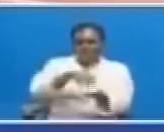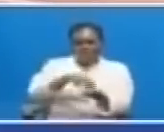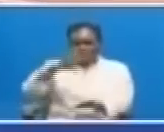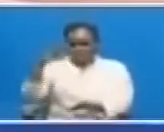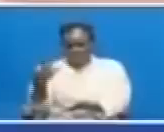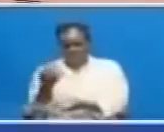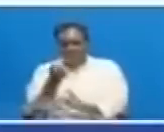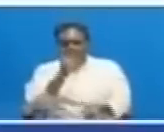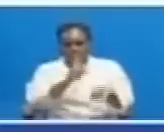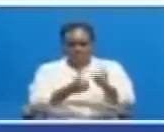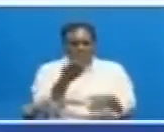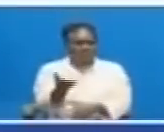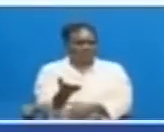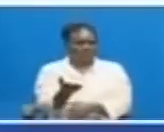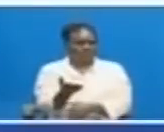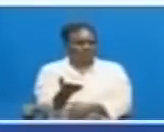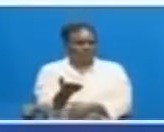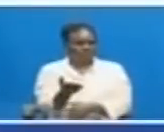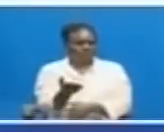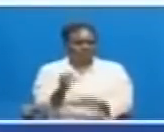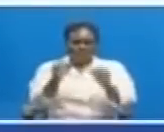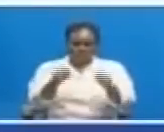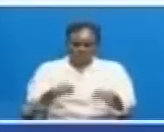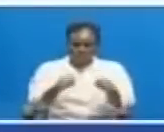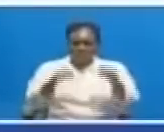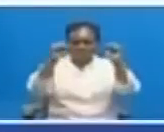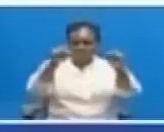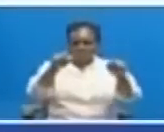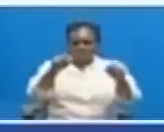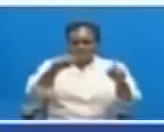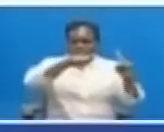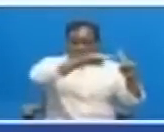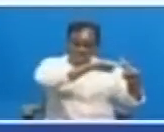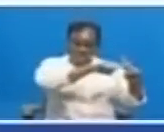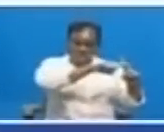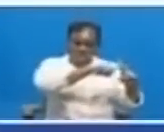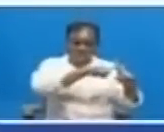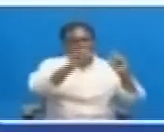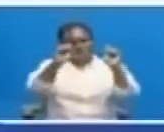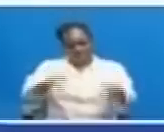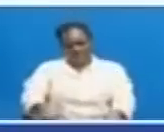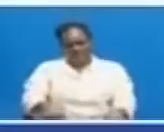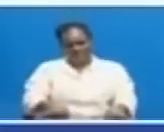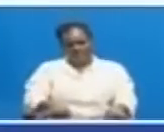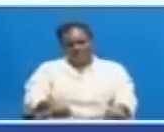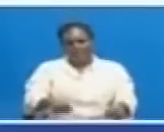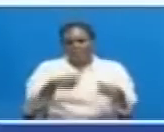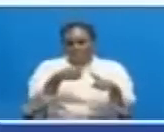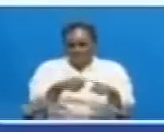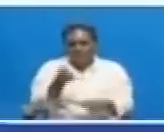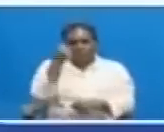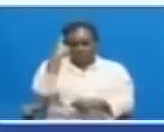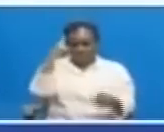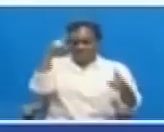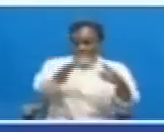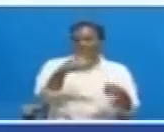that race. Attitude of someone, you can make it. If you have a positive attitude towards something, then you'll make it. If you have realistic goals